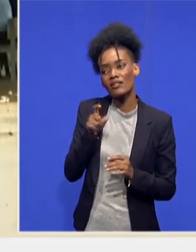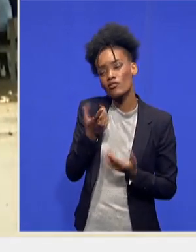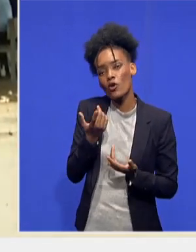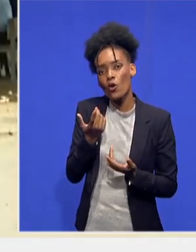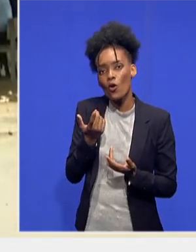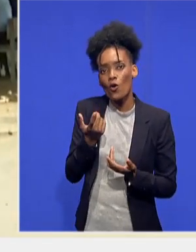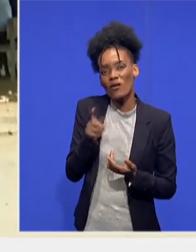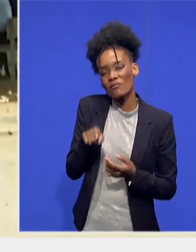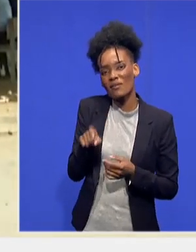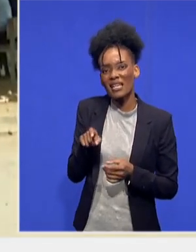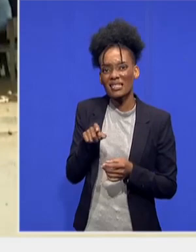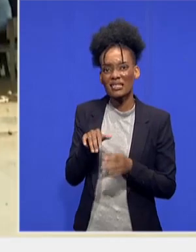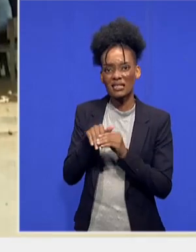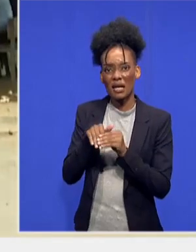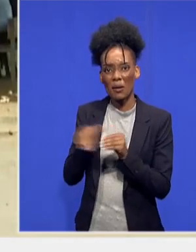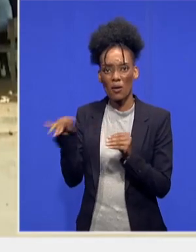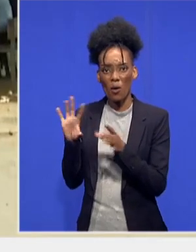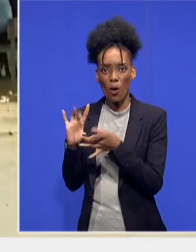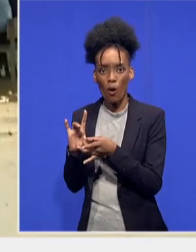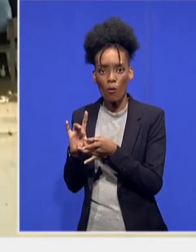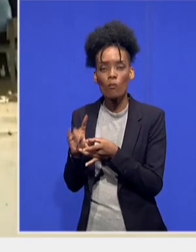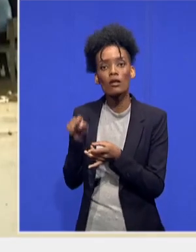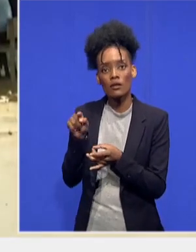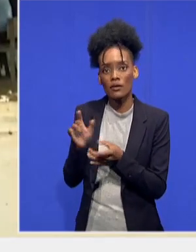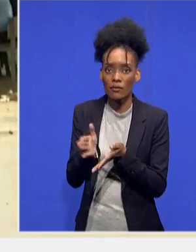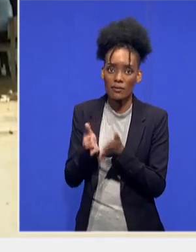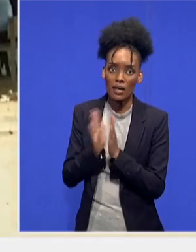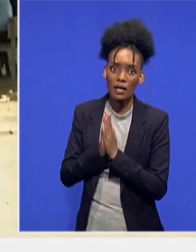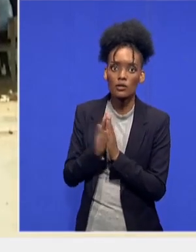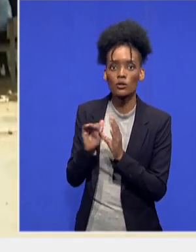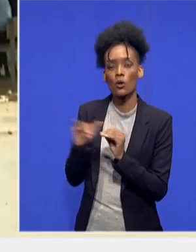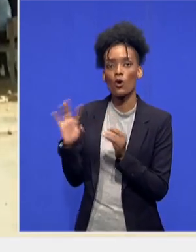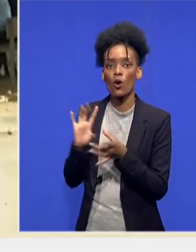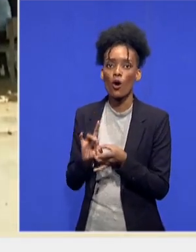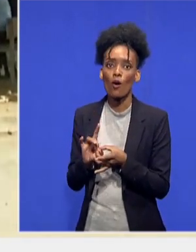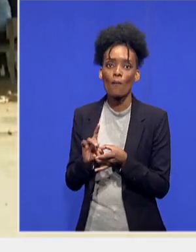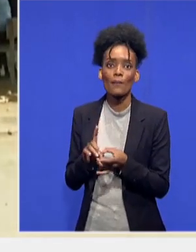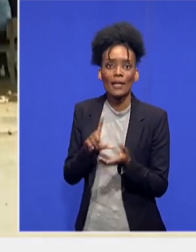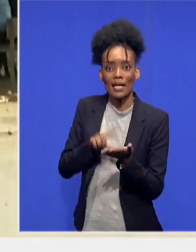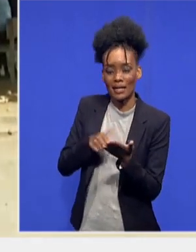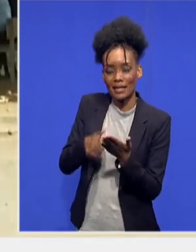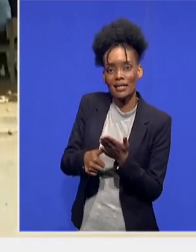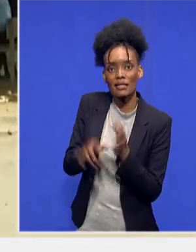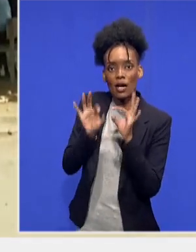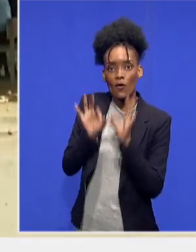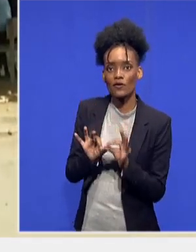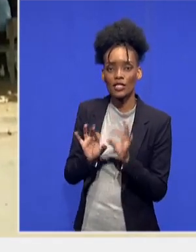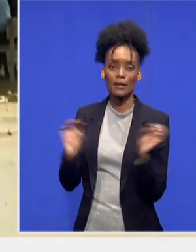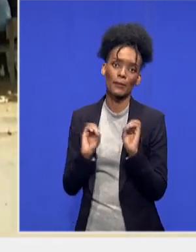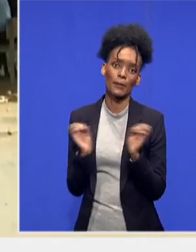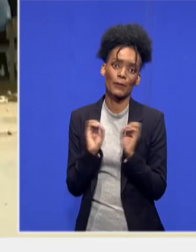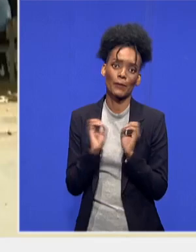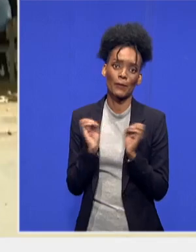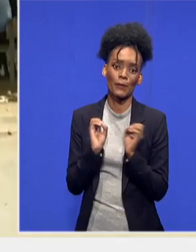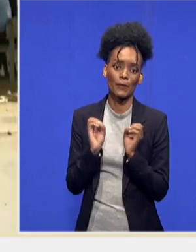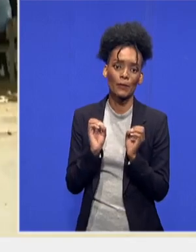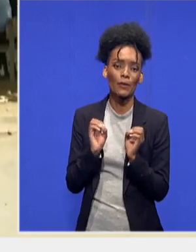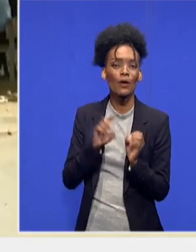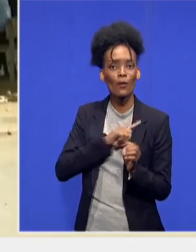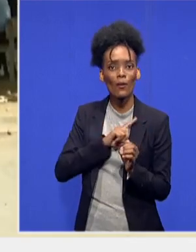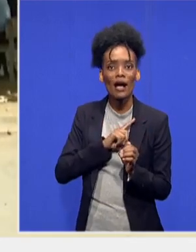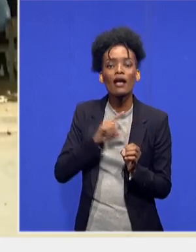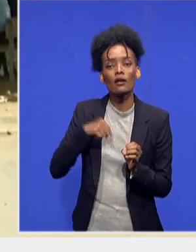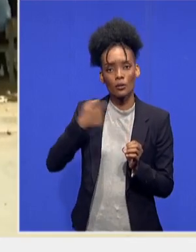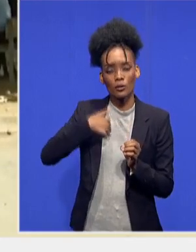have been, of course, asked to go home without even the official release, as we know that workers continue